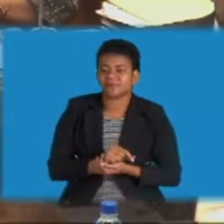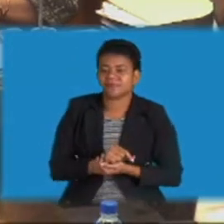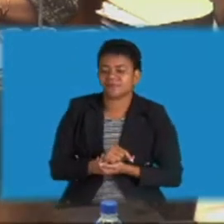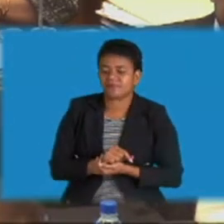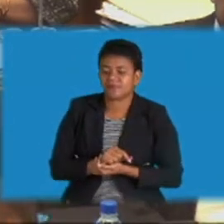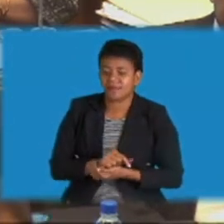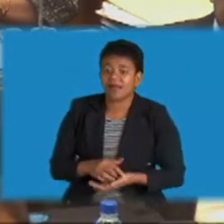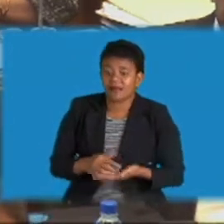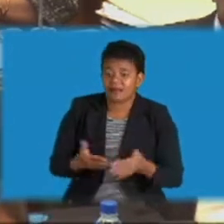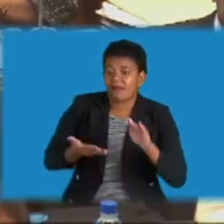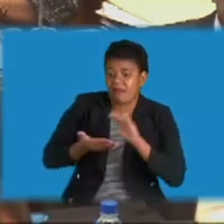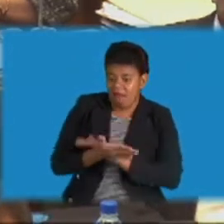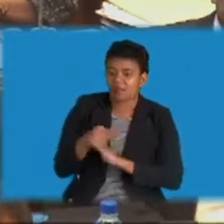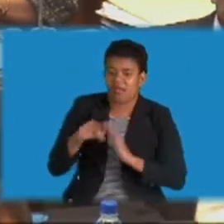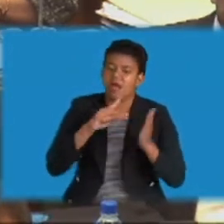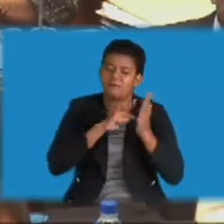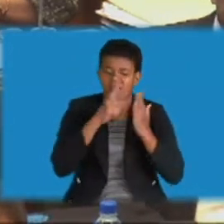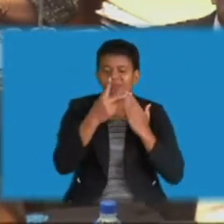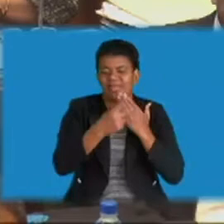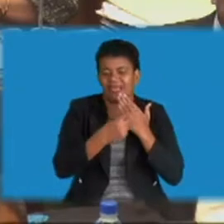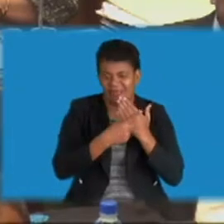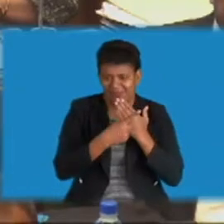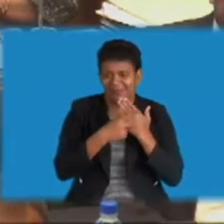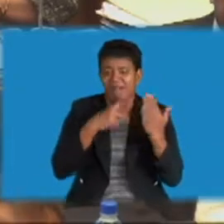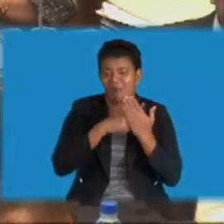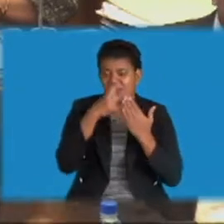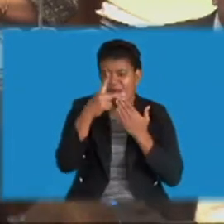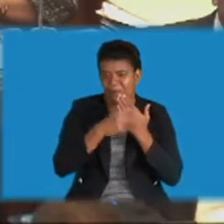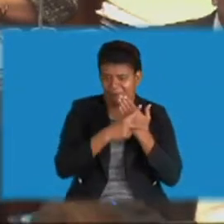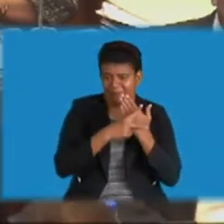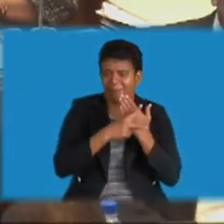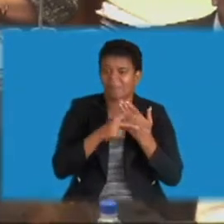the SCAF. Thank you, Honourable Hariwere.